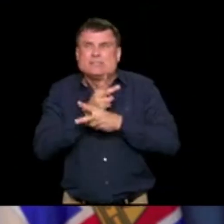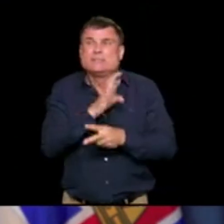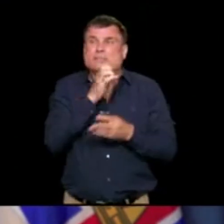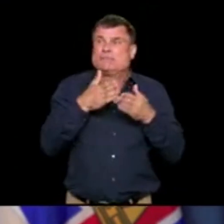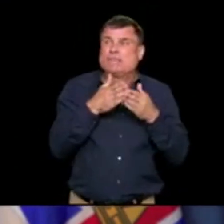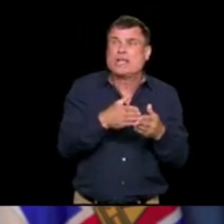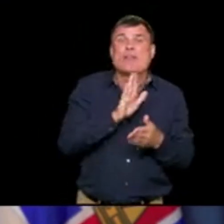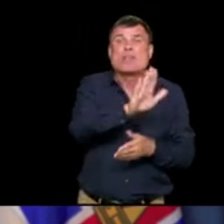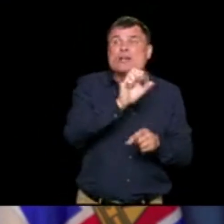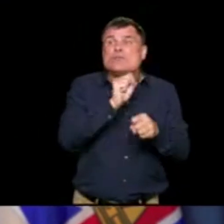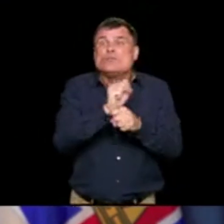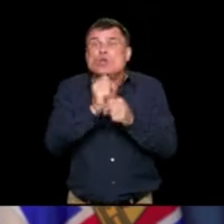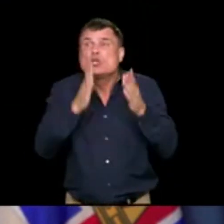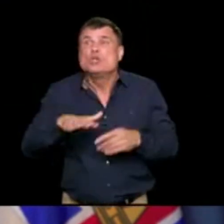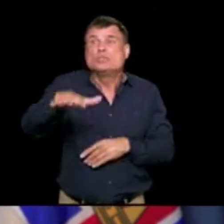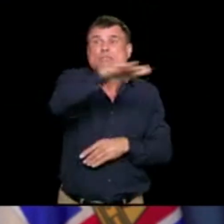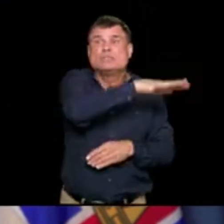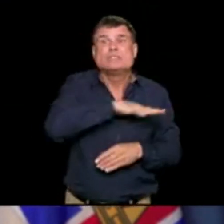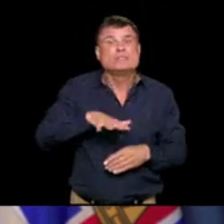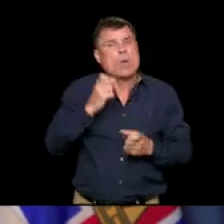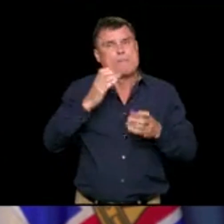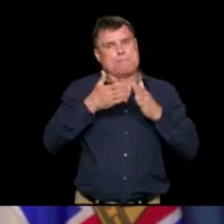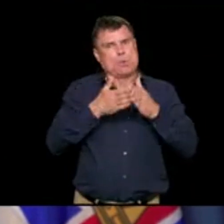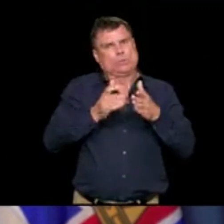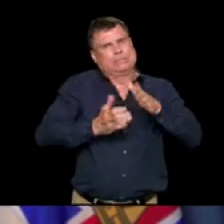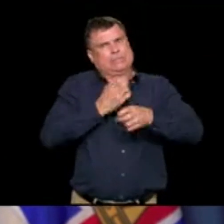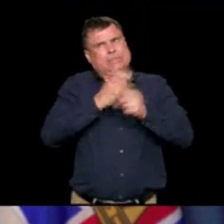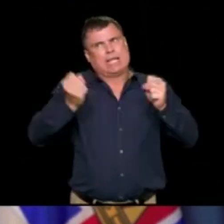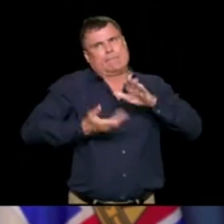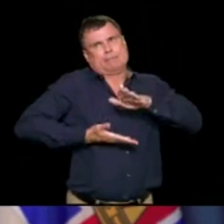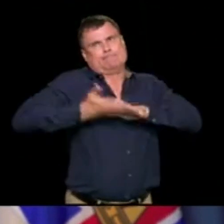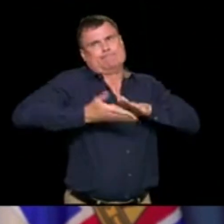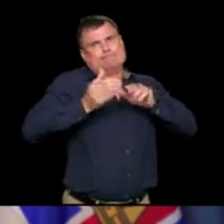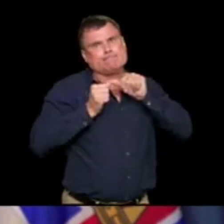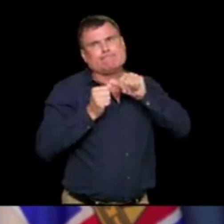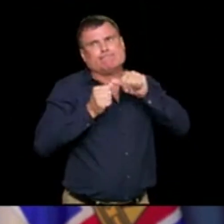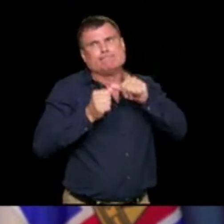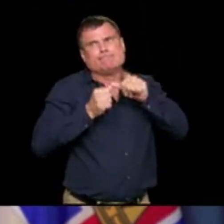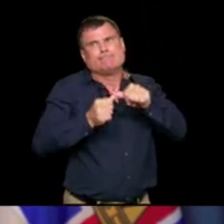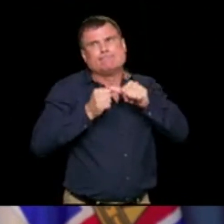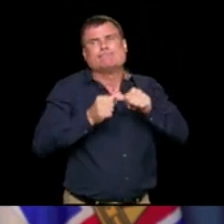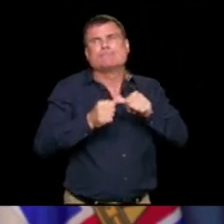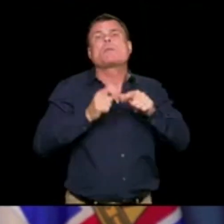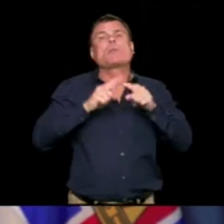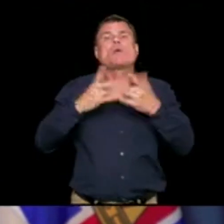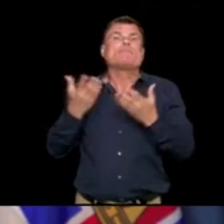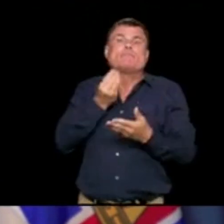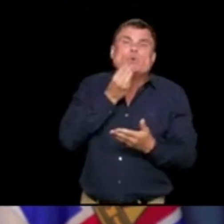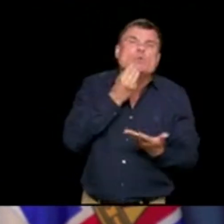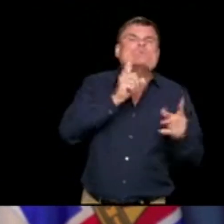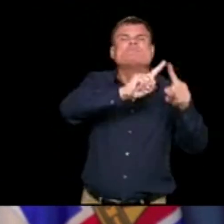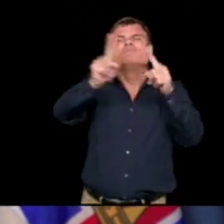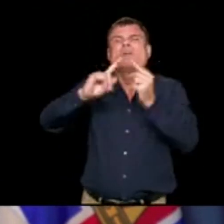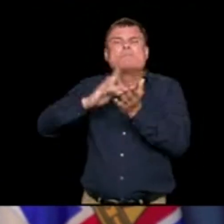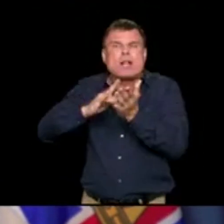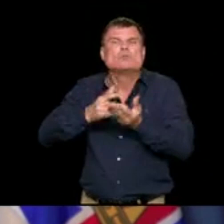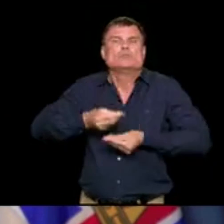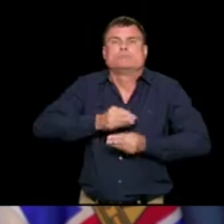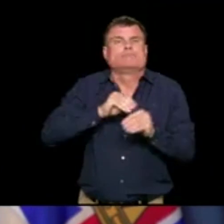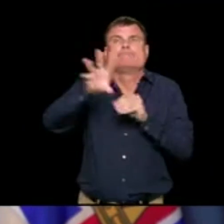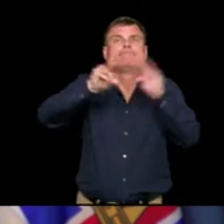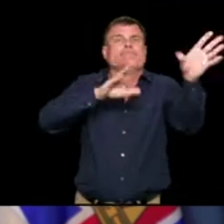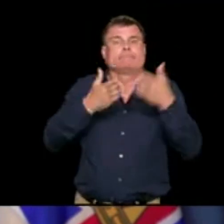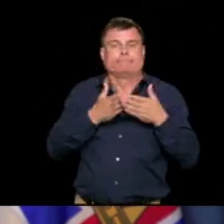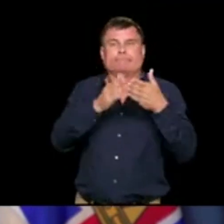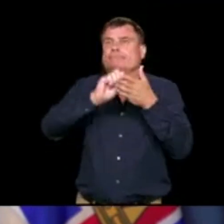emergency conditions, BC Ferries and its employees have worked to keep ferries operating for people and have been instrumental in ensuring